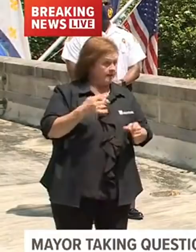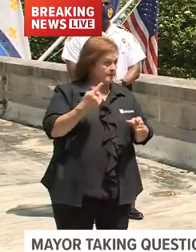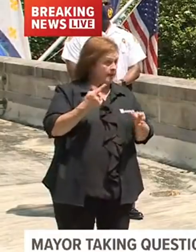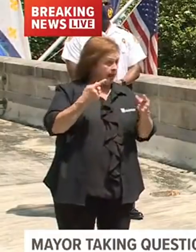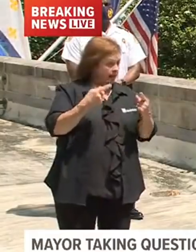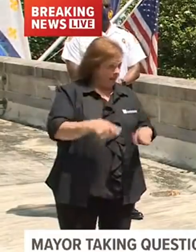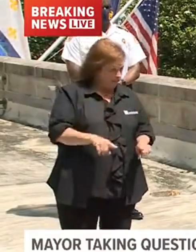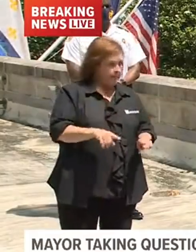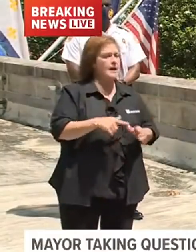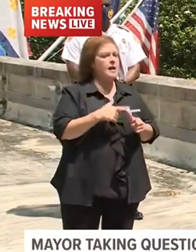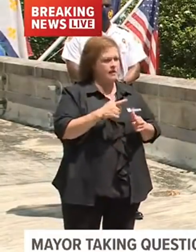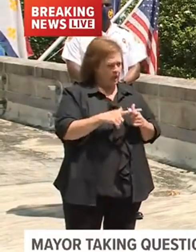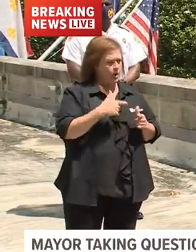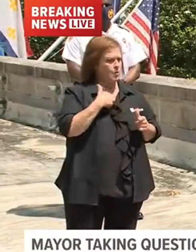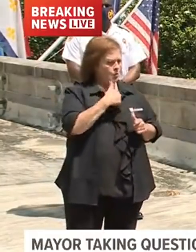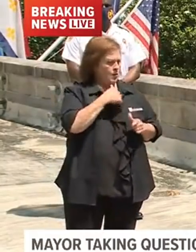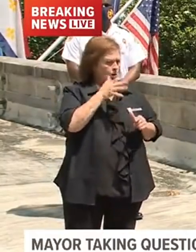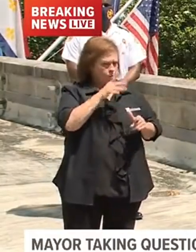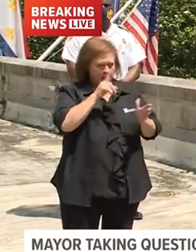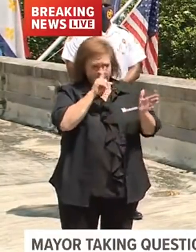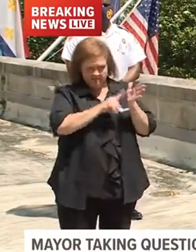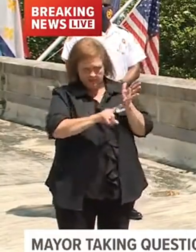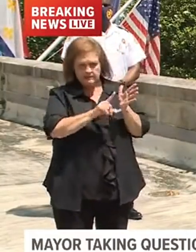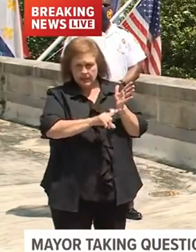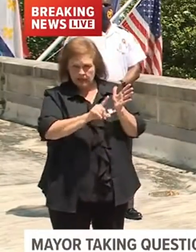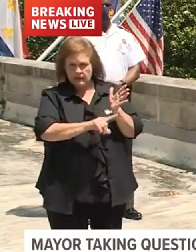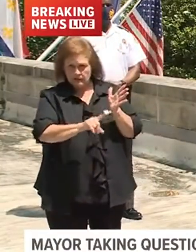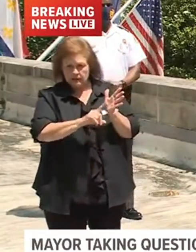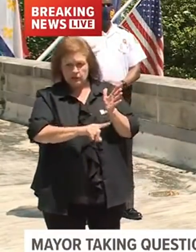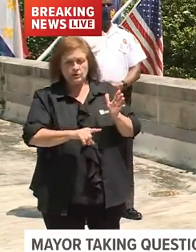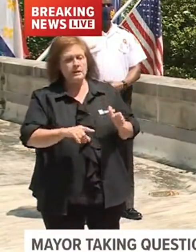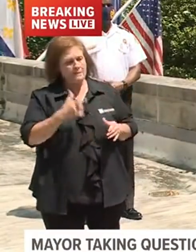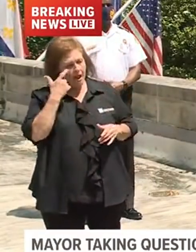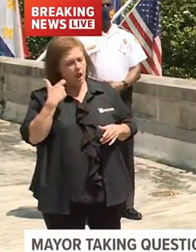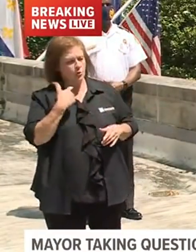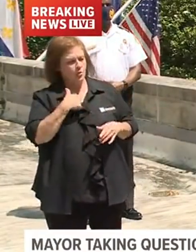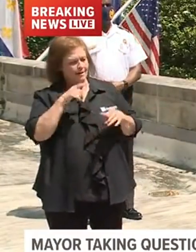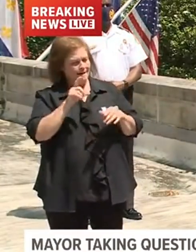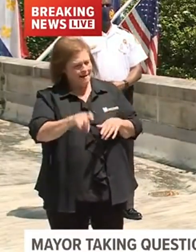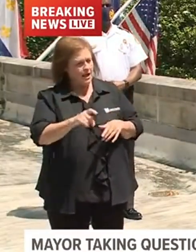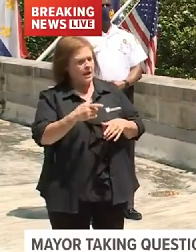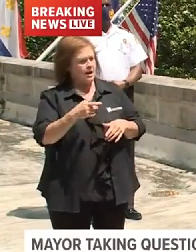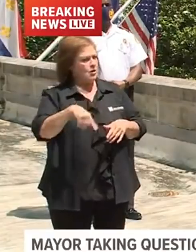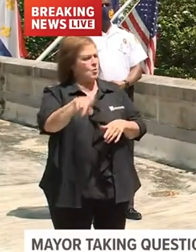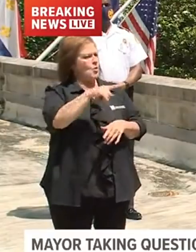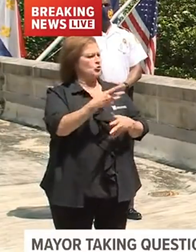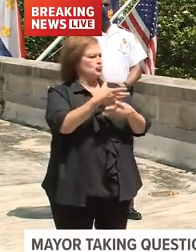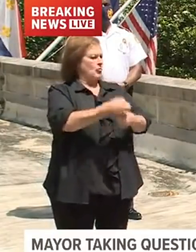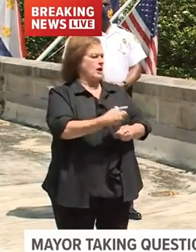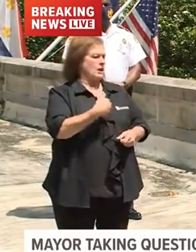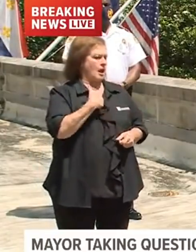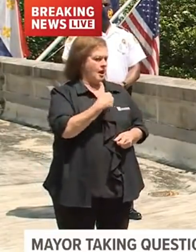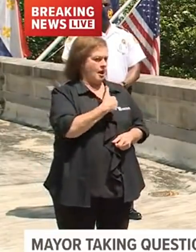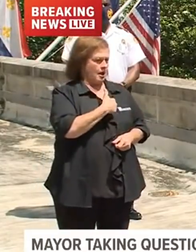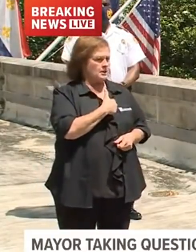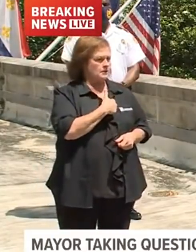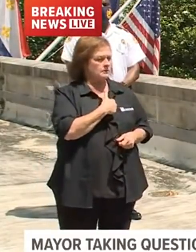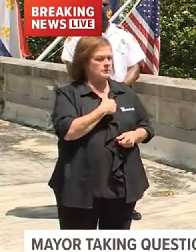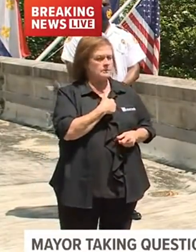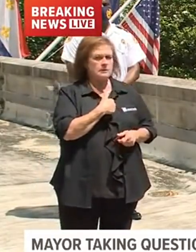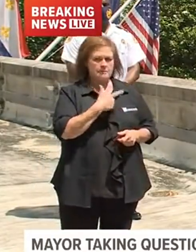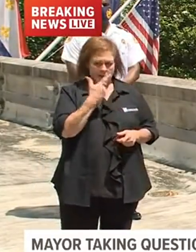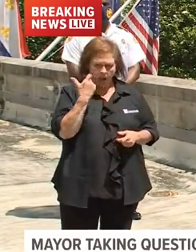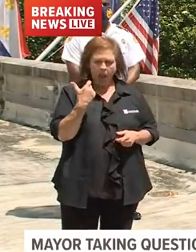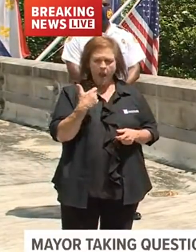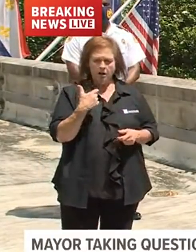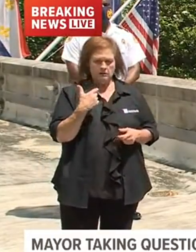accountability goes across all lines. That builds trust in our community, and this community, this city, has been